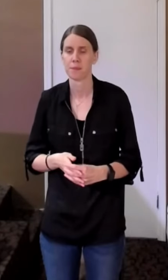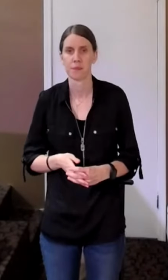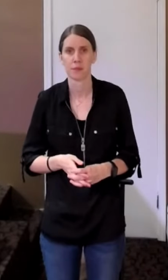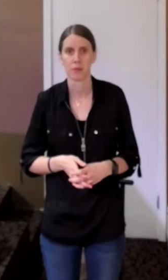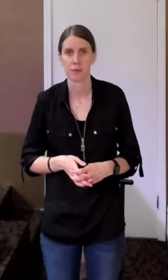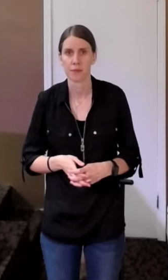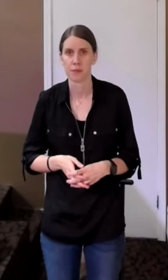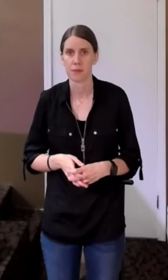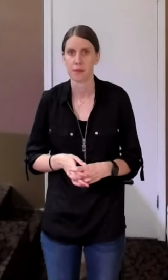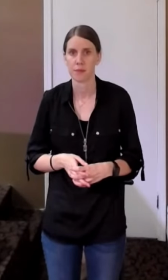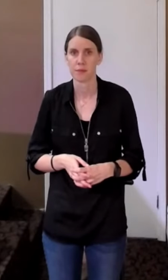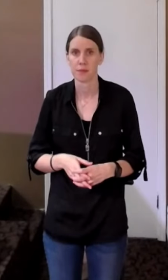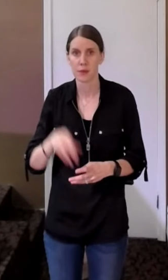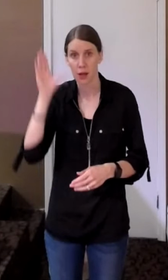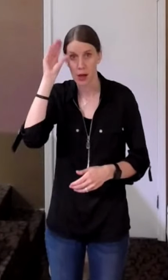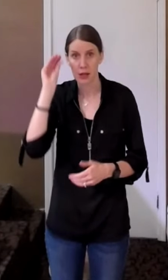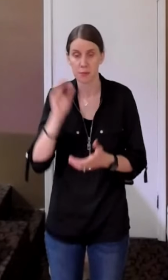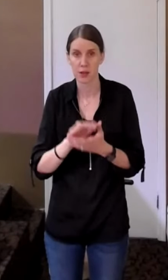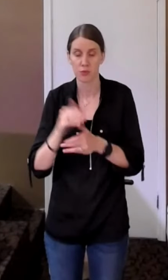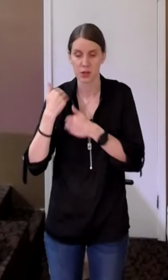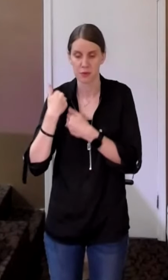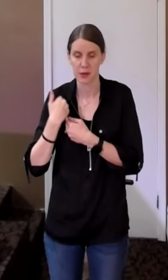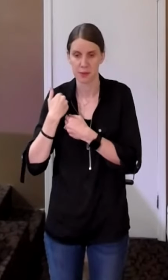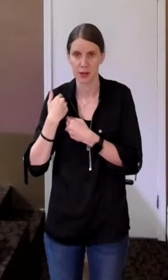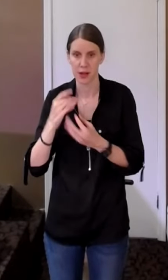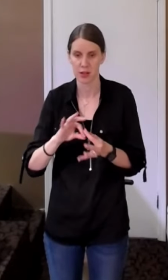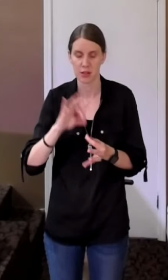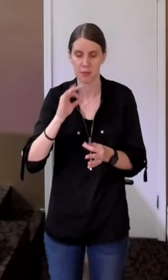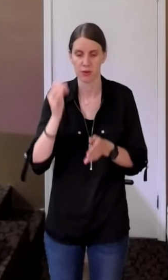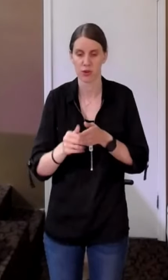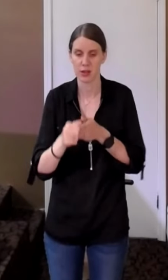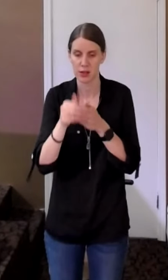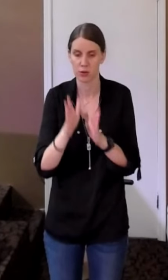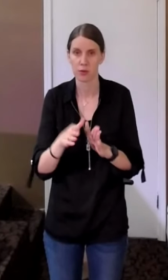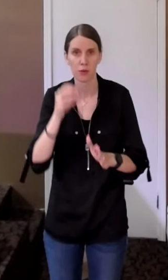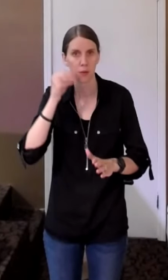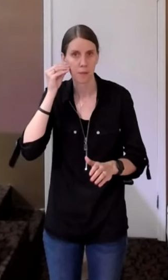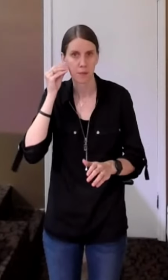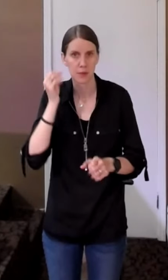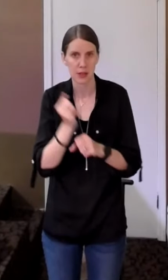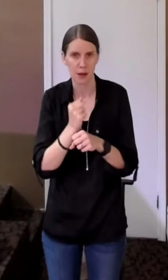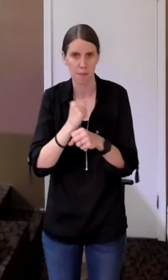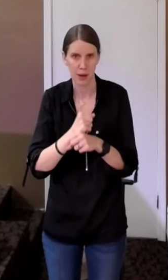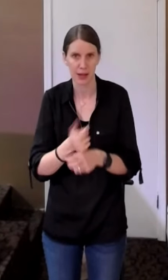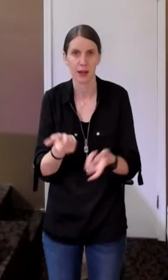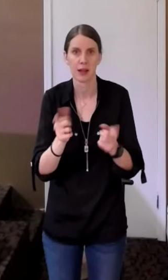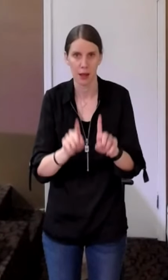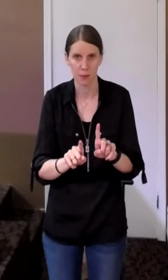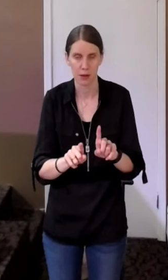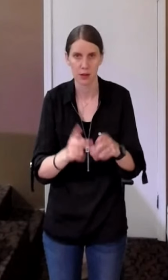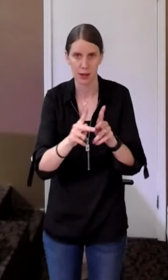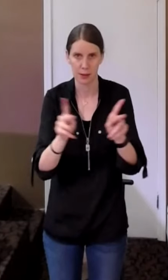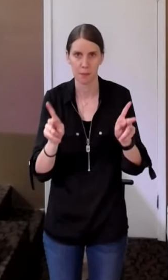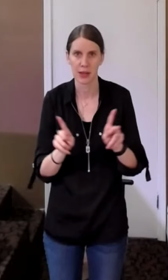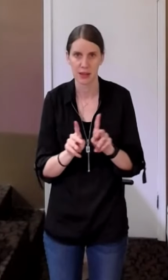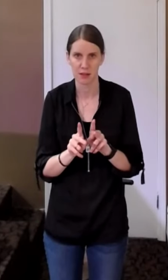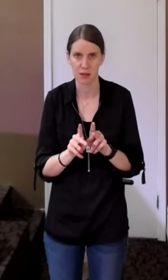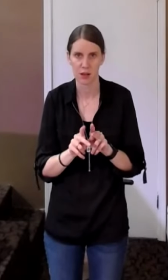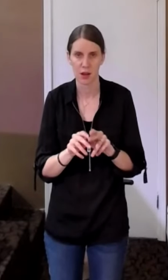So it's a husband's responsibility as a spiritual leader of the home to make sure that that environment is one